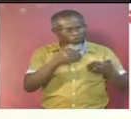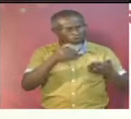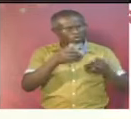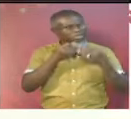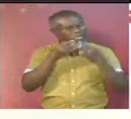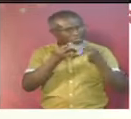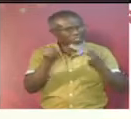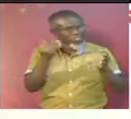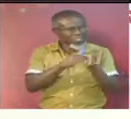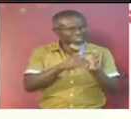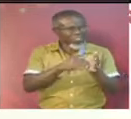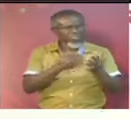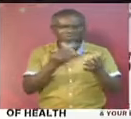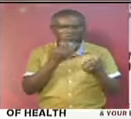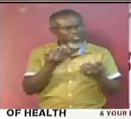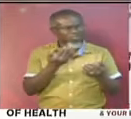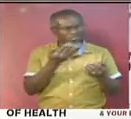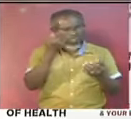to explain it once again.